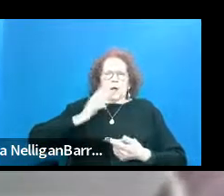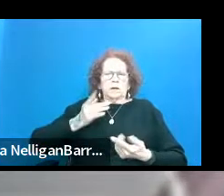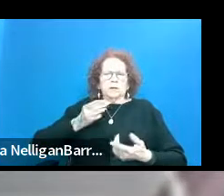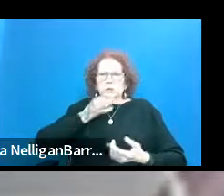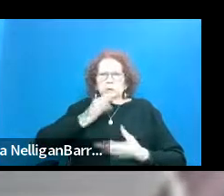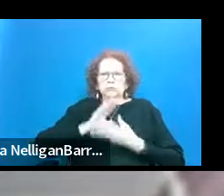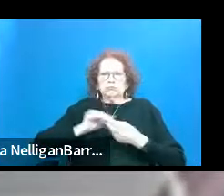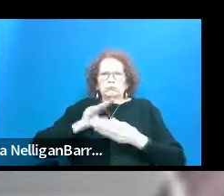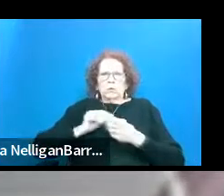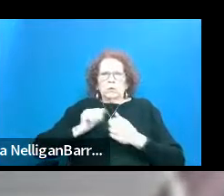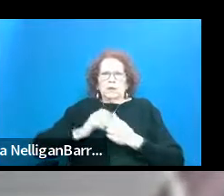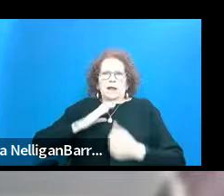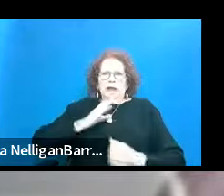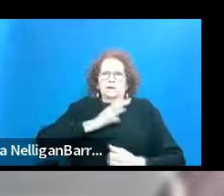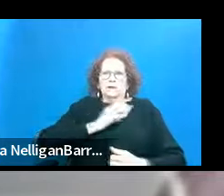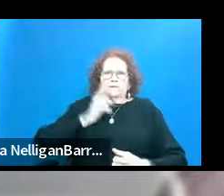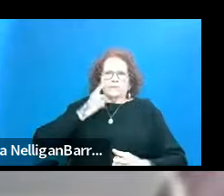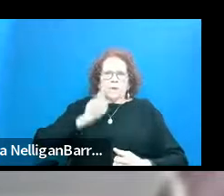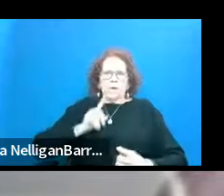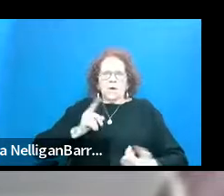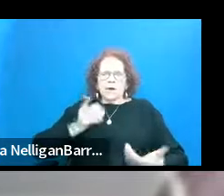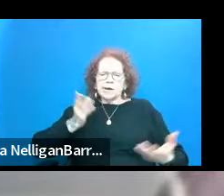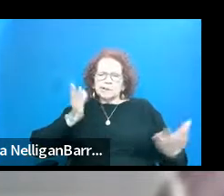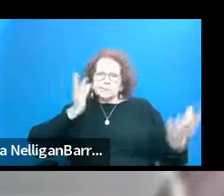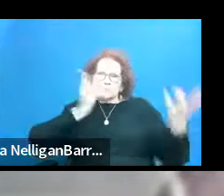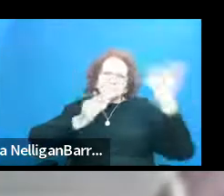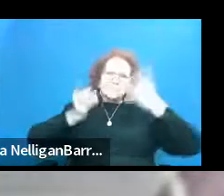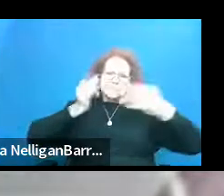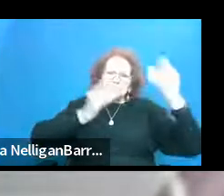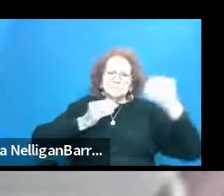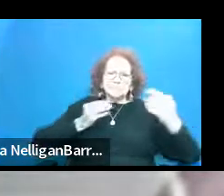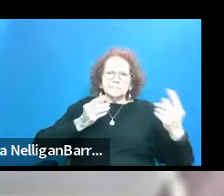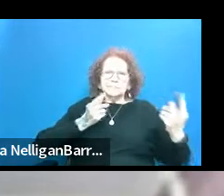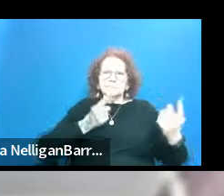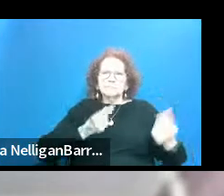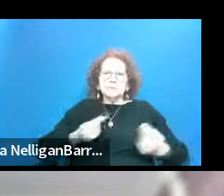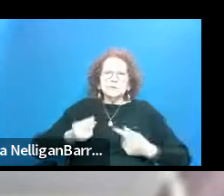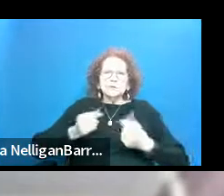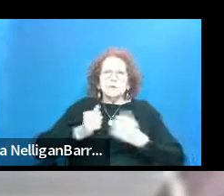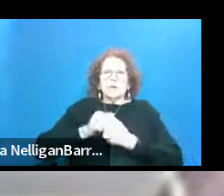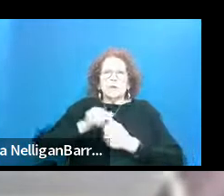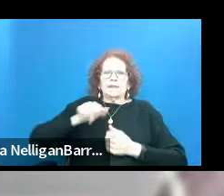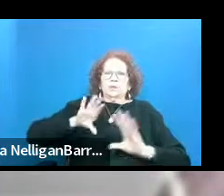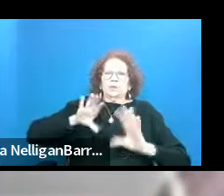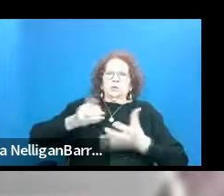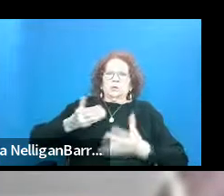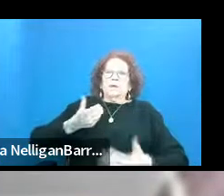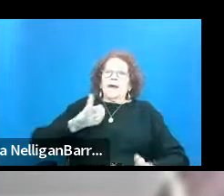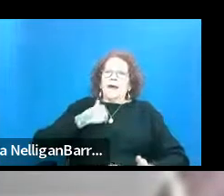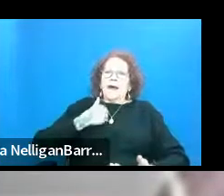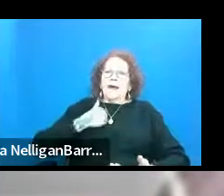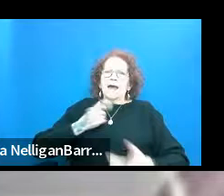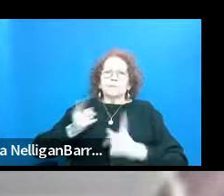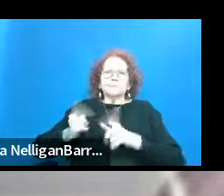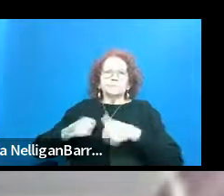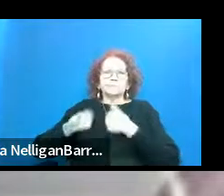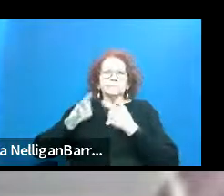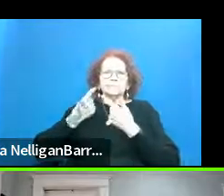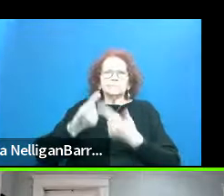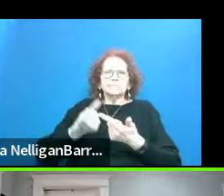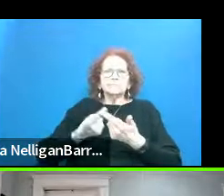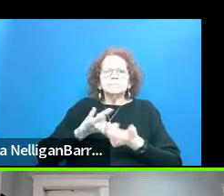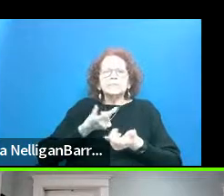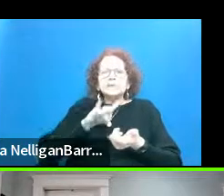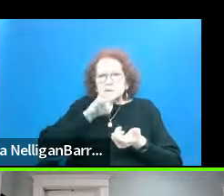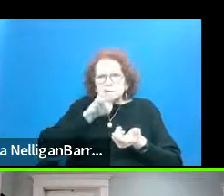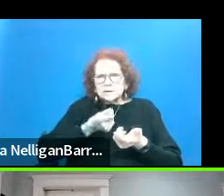many conversations. I know that this council, this body has had an interest in this. Dating back a couple months, we've been pushing